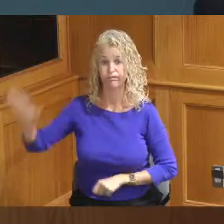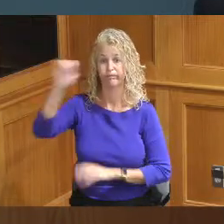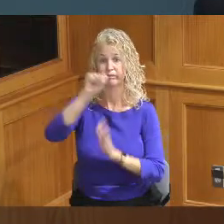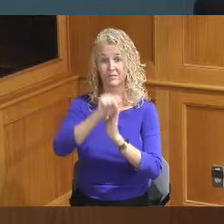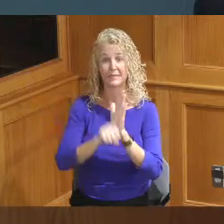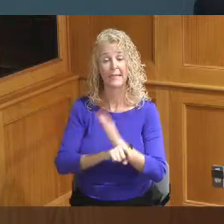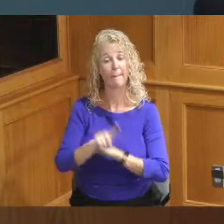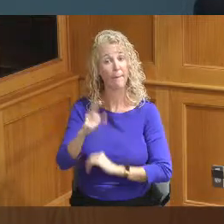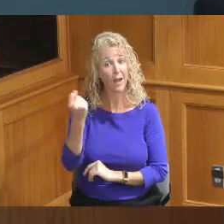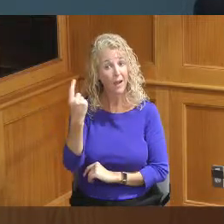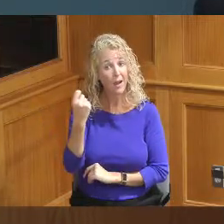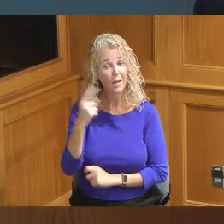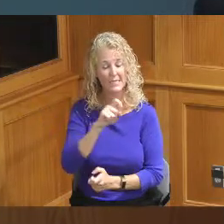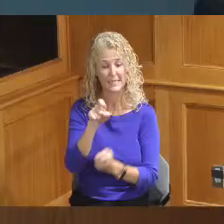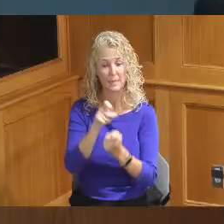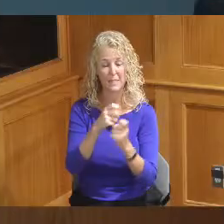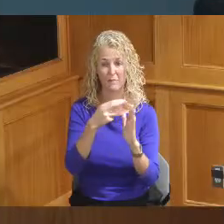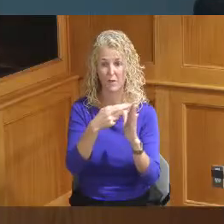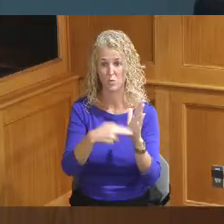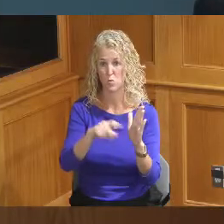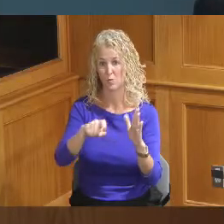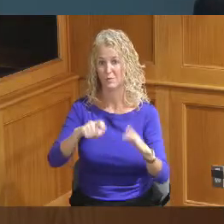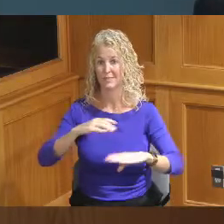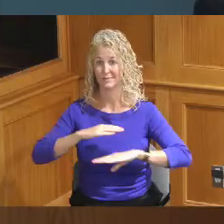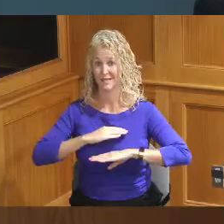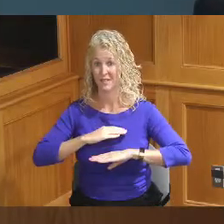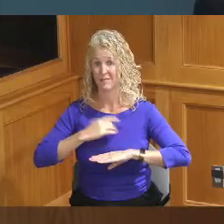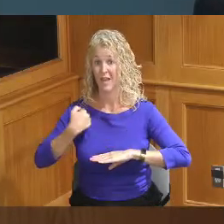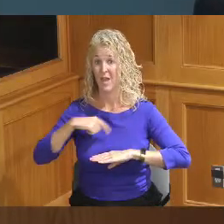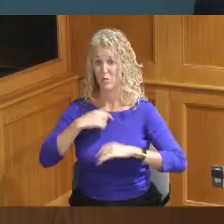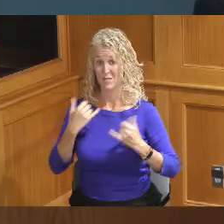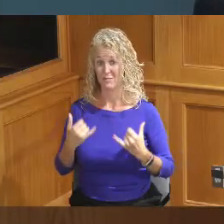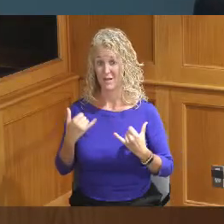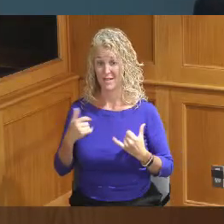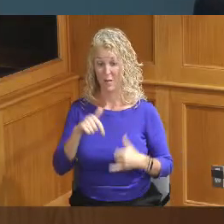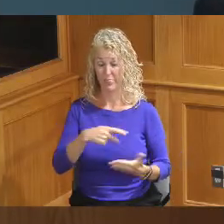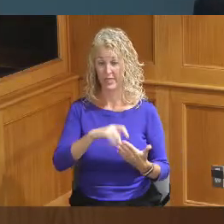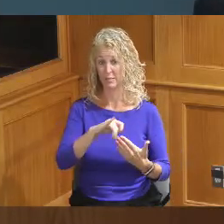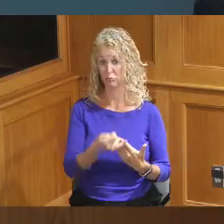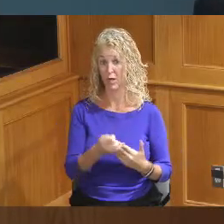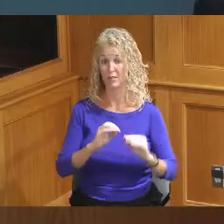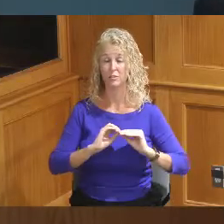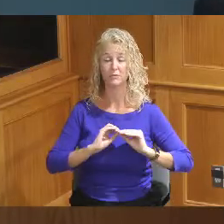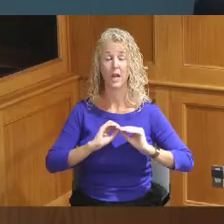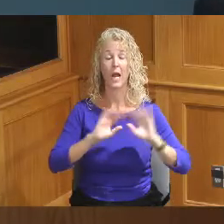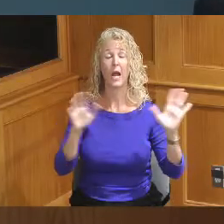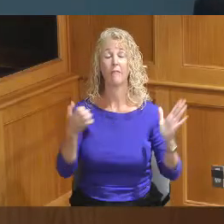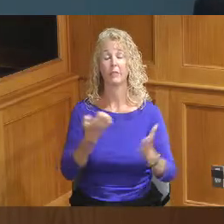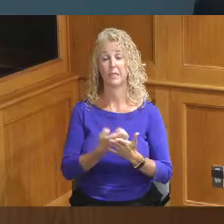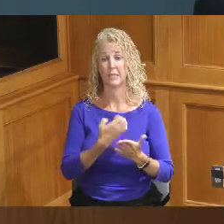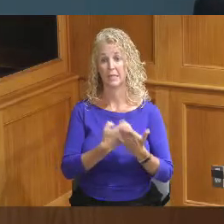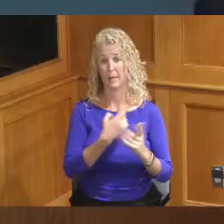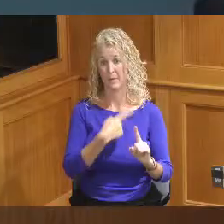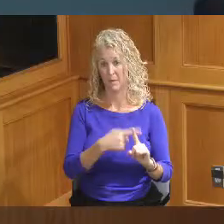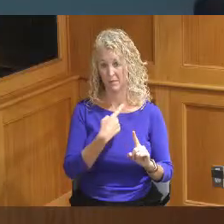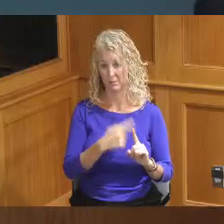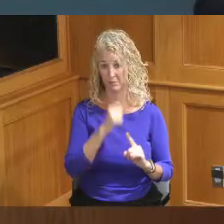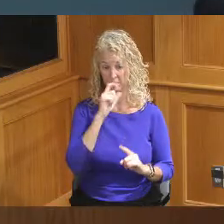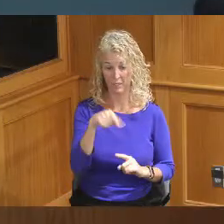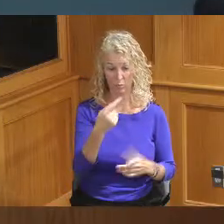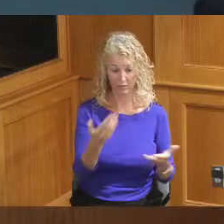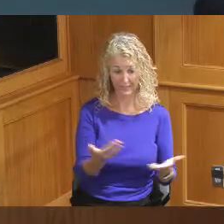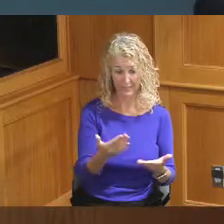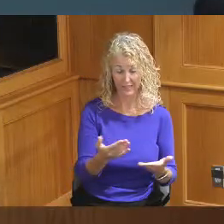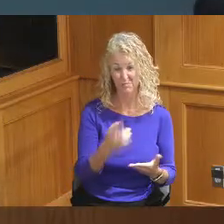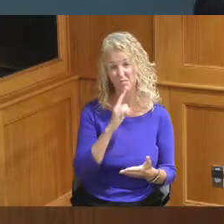there are certain things, criteria that have to be met. And we have a project here that has an obvious economic development benefit for not only our local community,